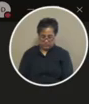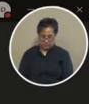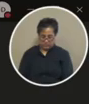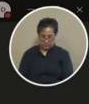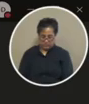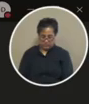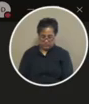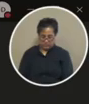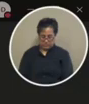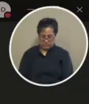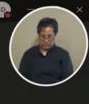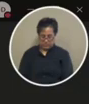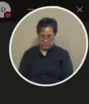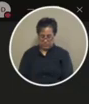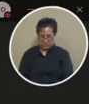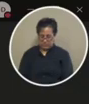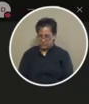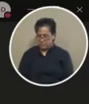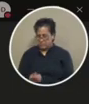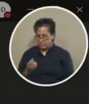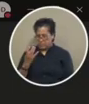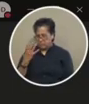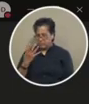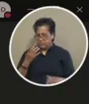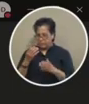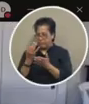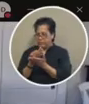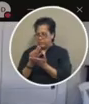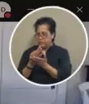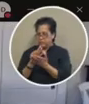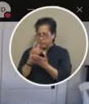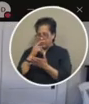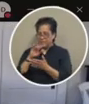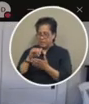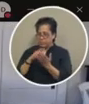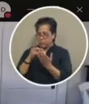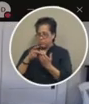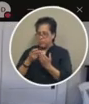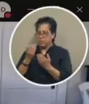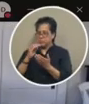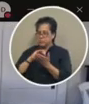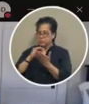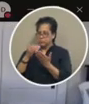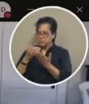Nicole, what is the amount of funds that are unassigned currently with the program?